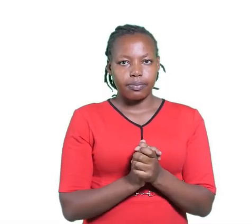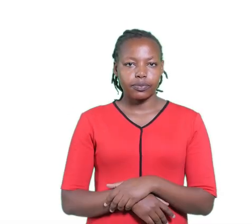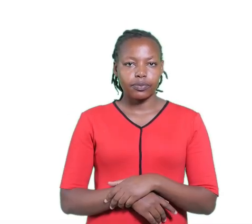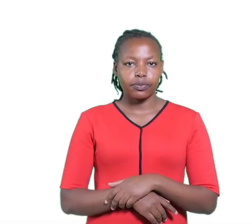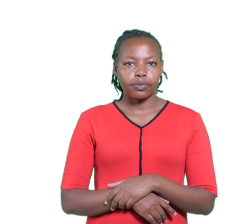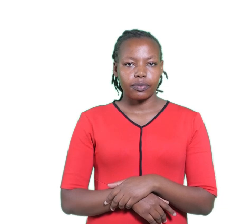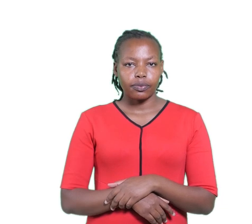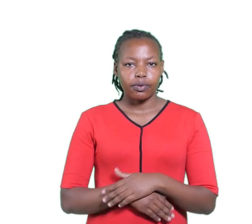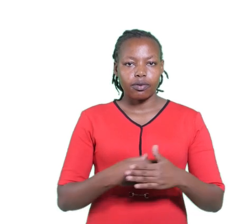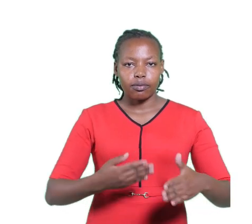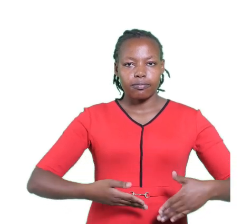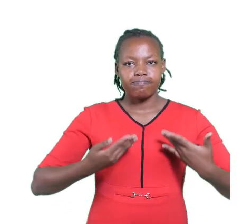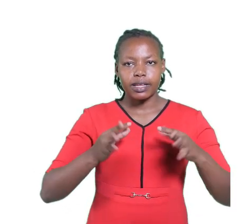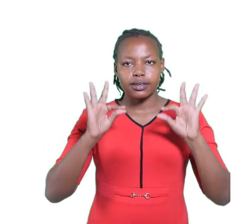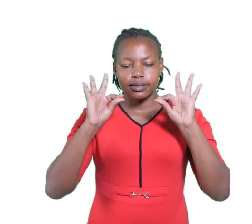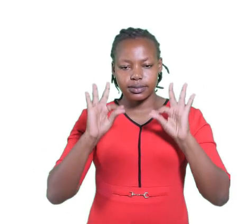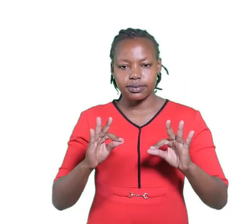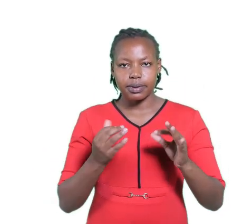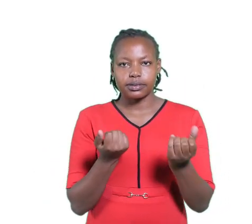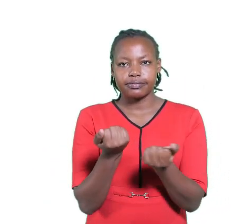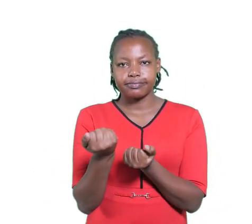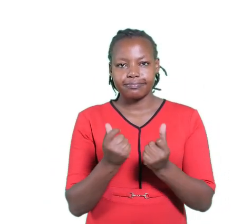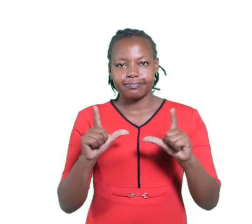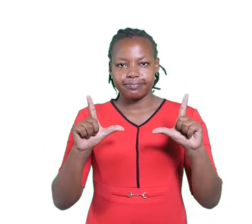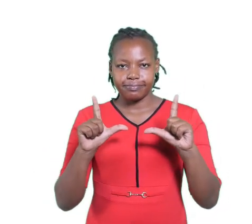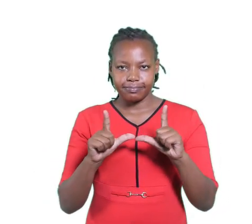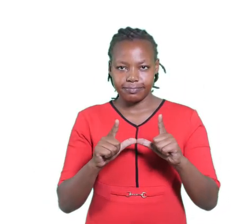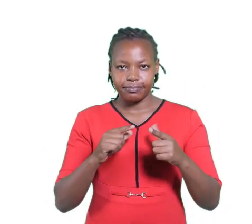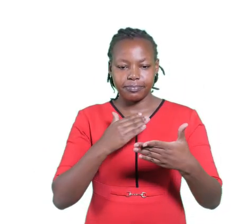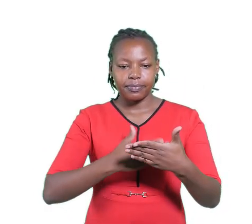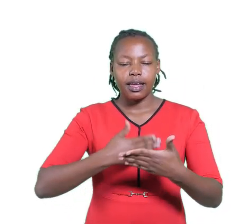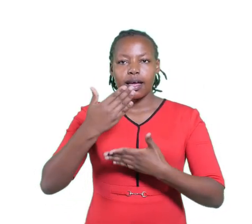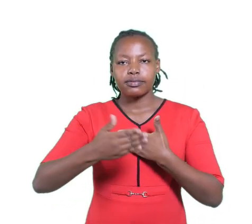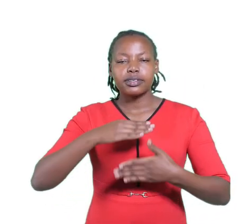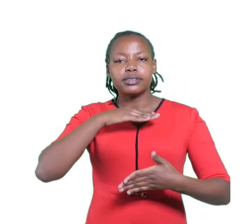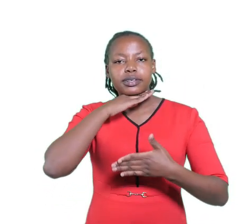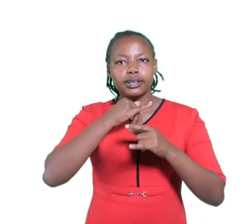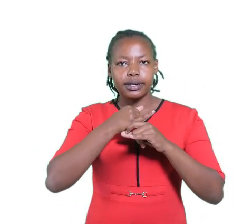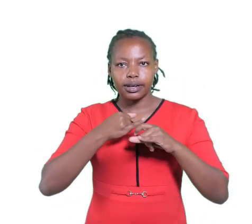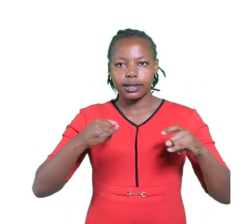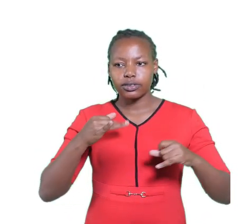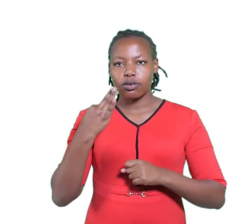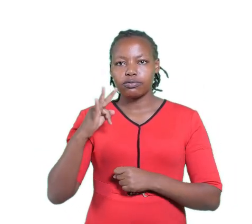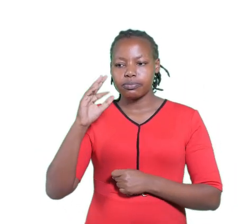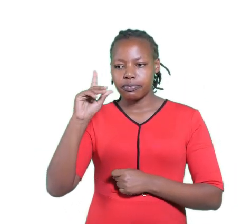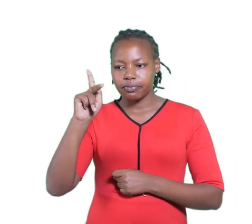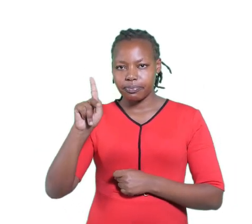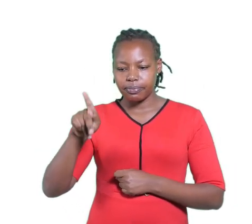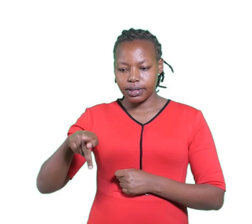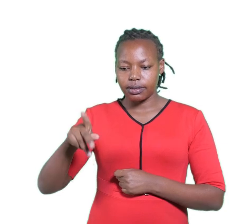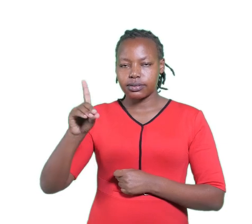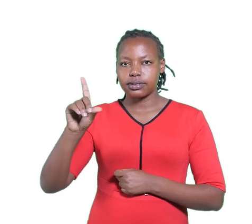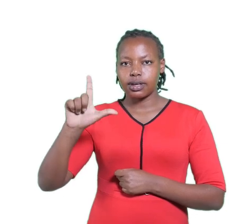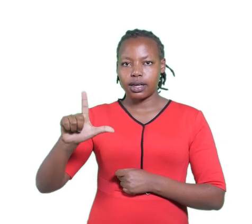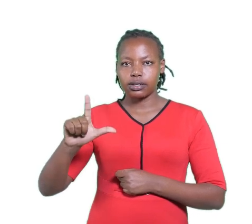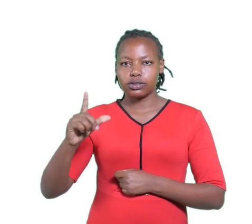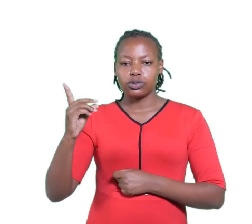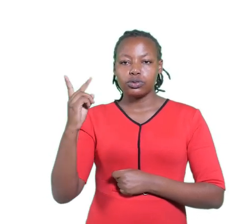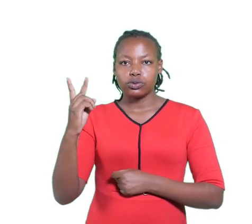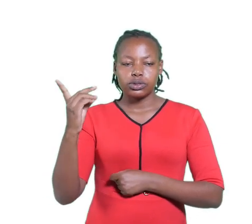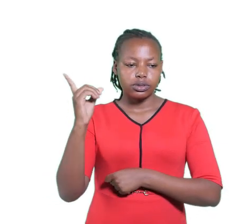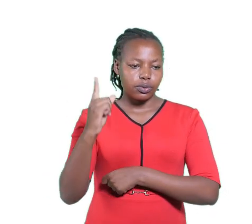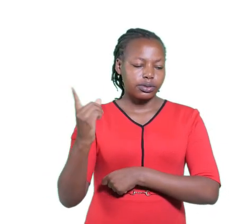vehicle. Processing and issuance of smart driving license. After maturity of the